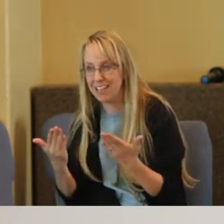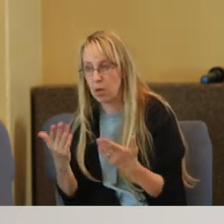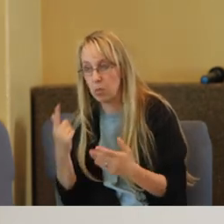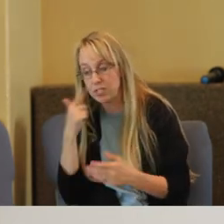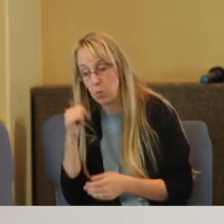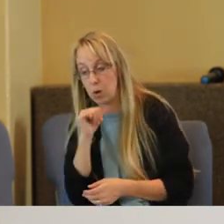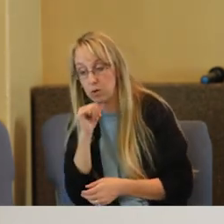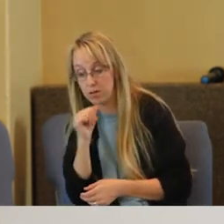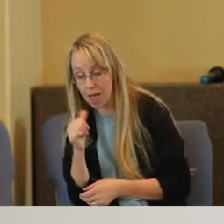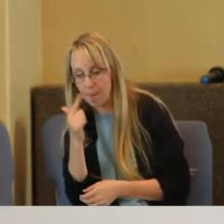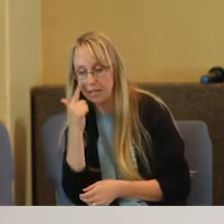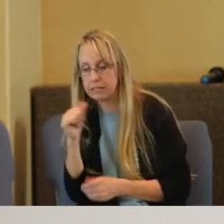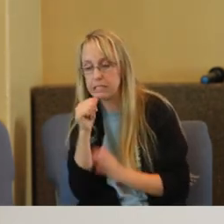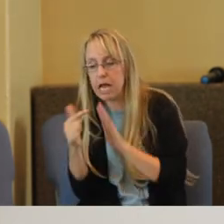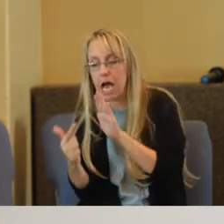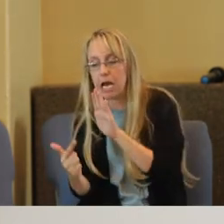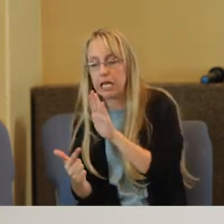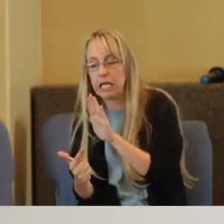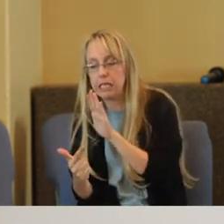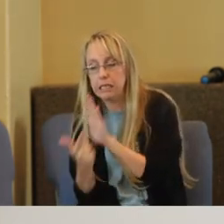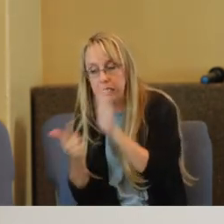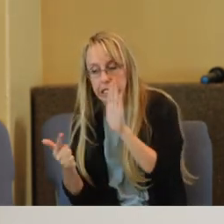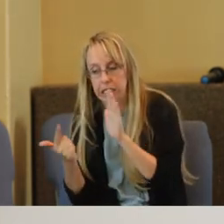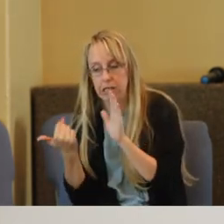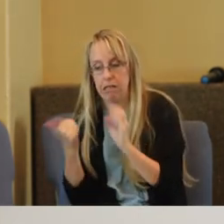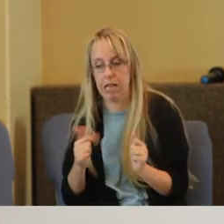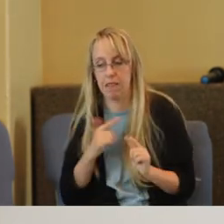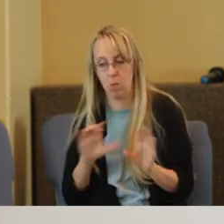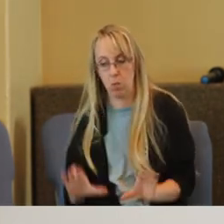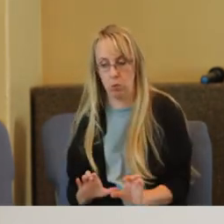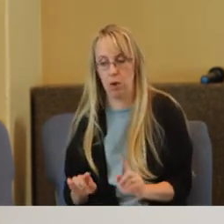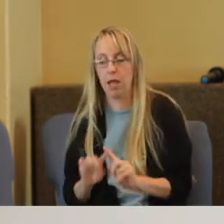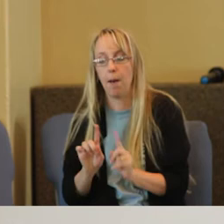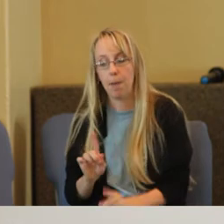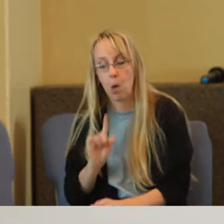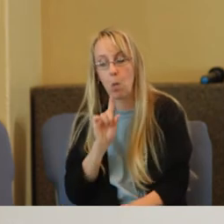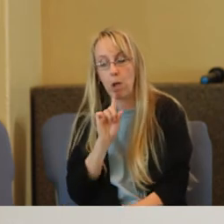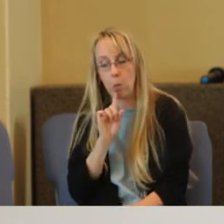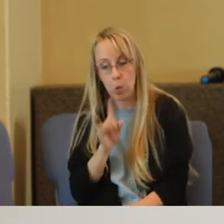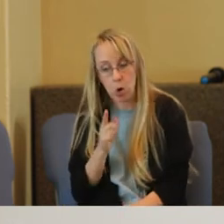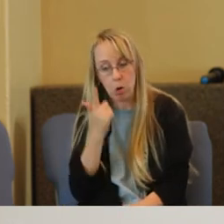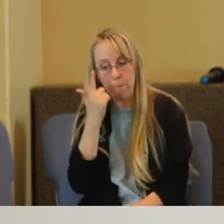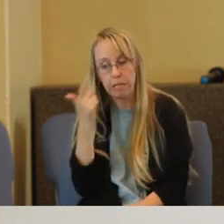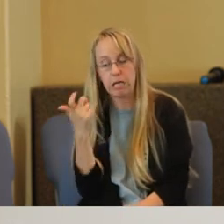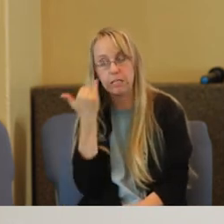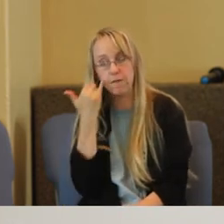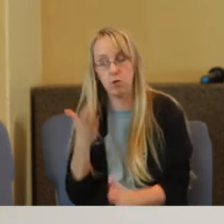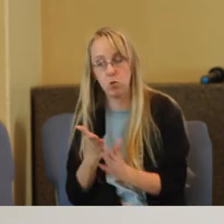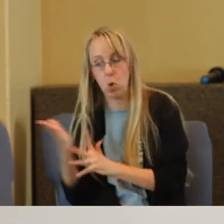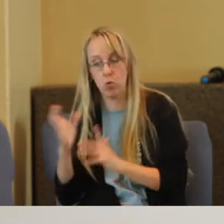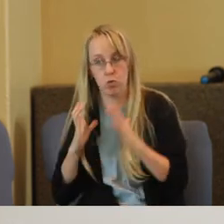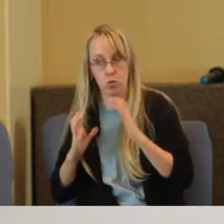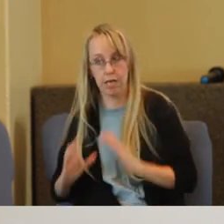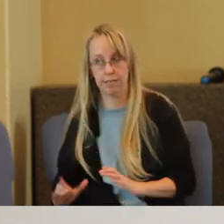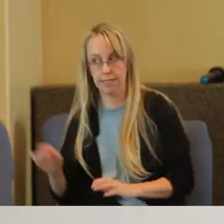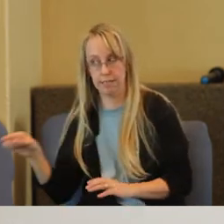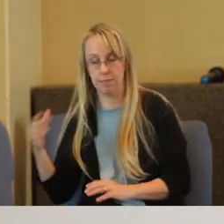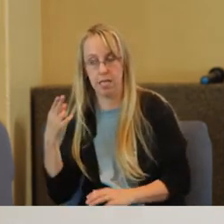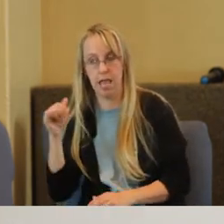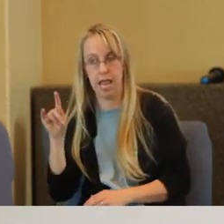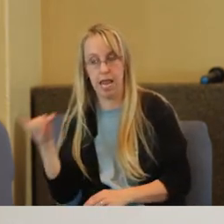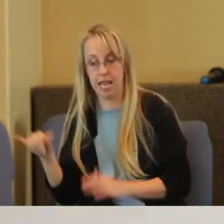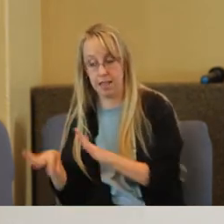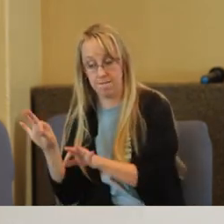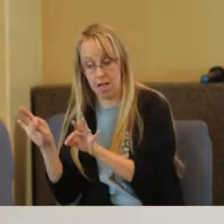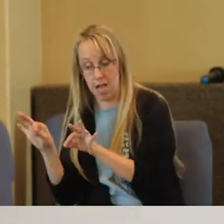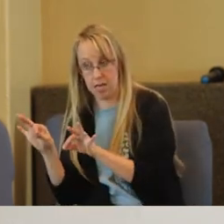wasn't illegal, anything that we were doing. But we were, because if you go through customs in Haiti and they find those kind of things, they